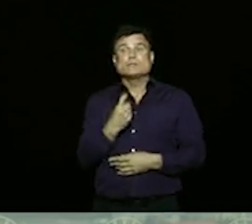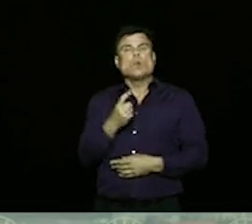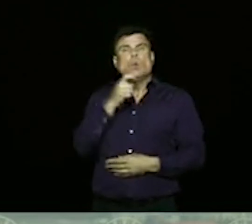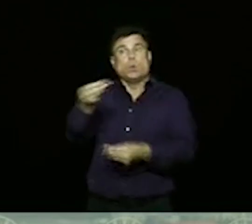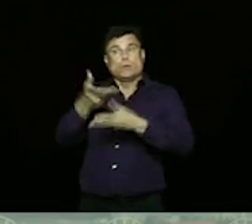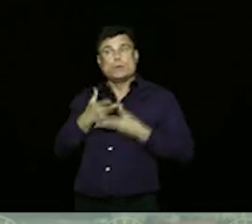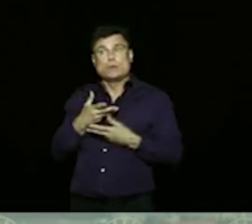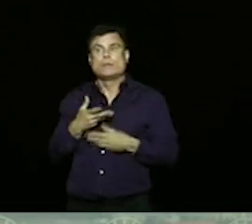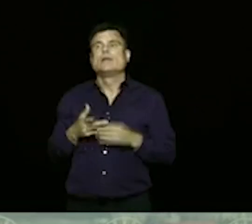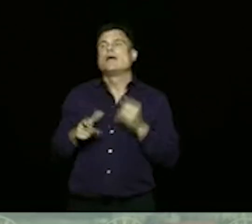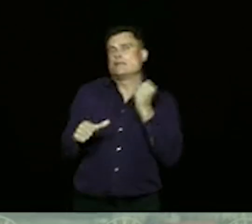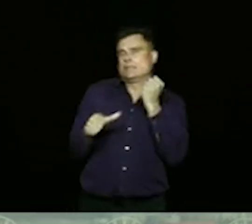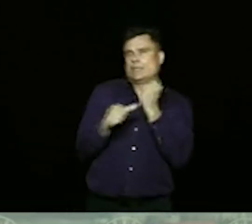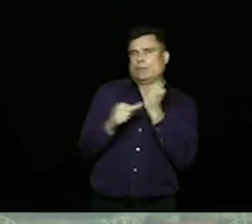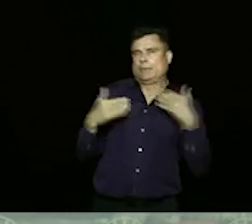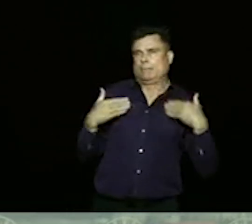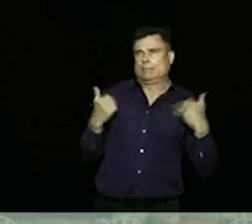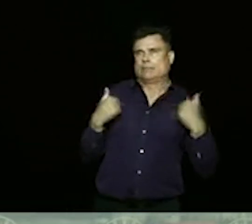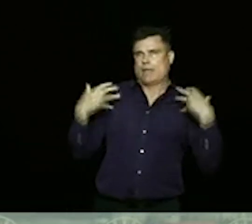How was he informed?